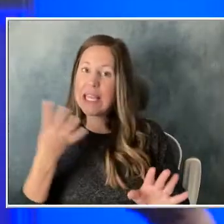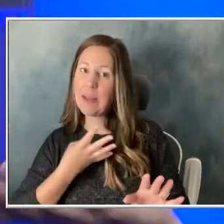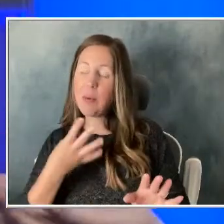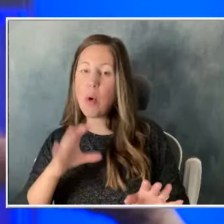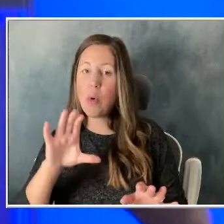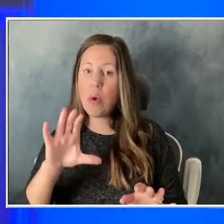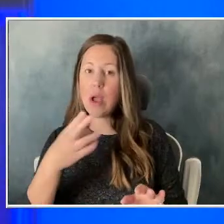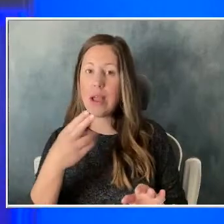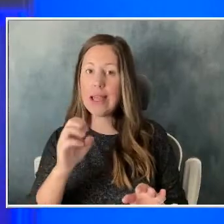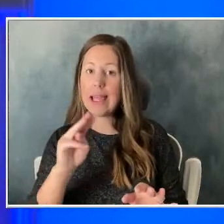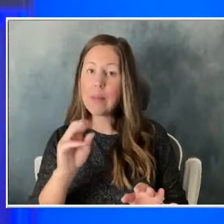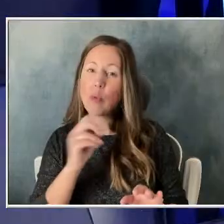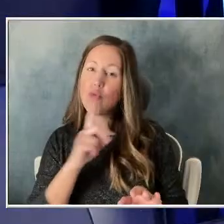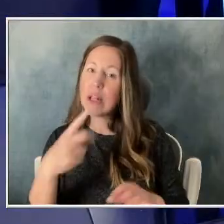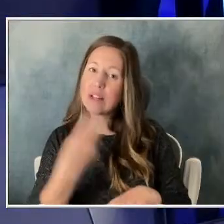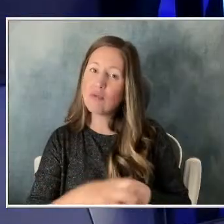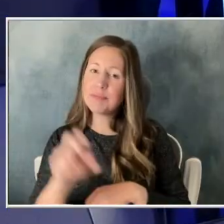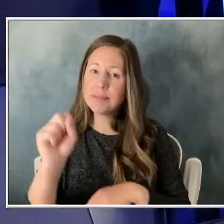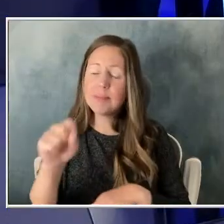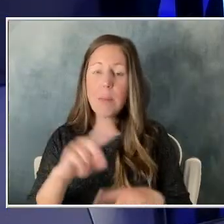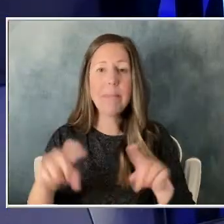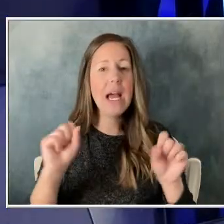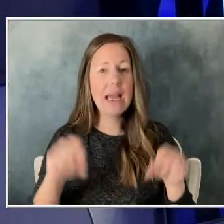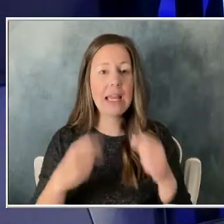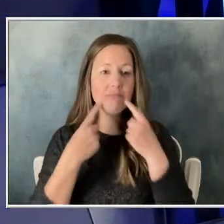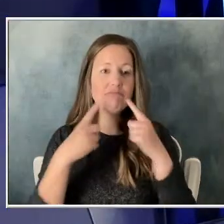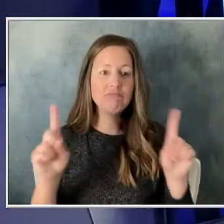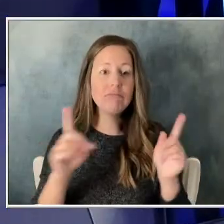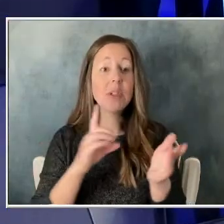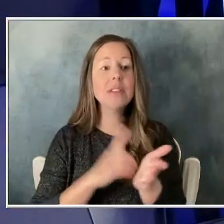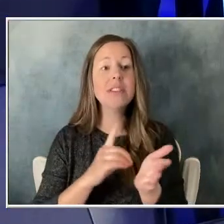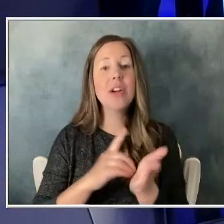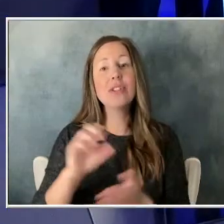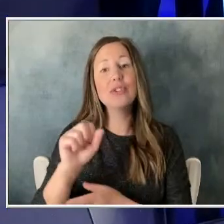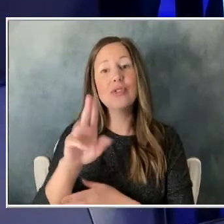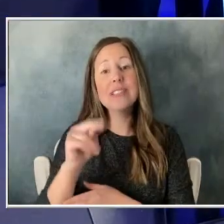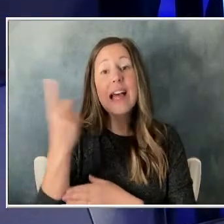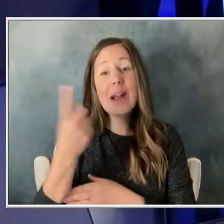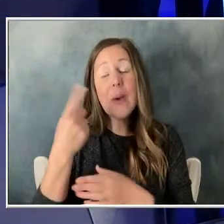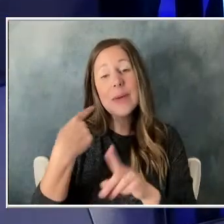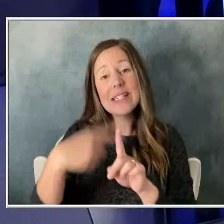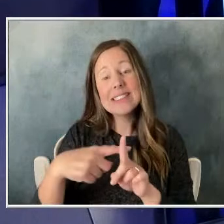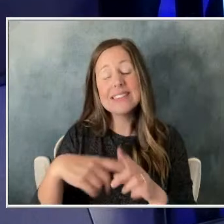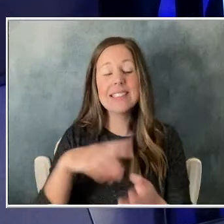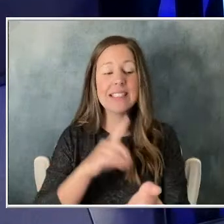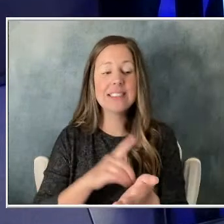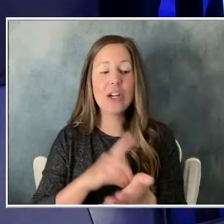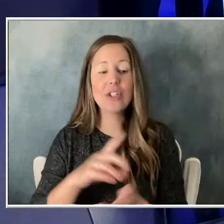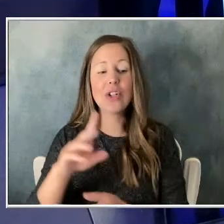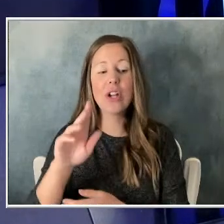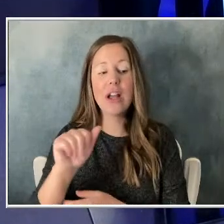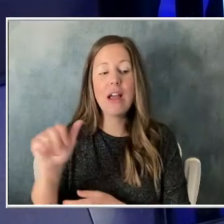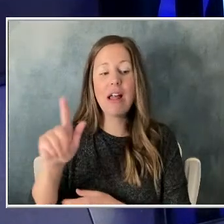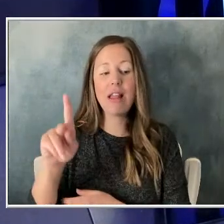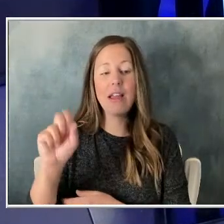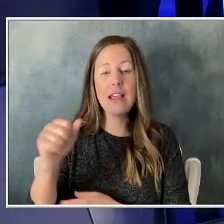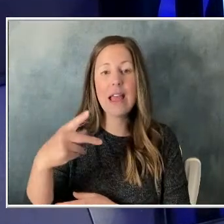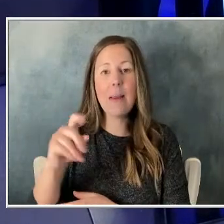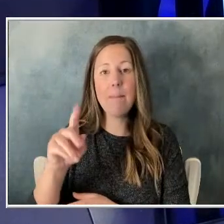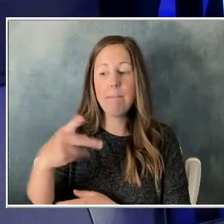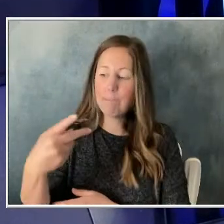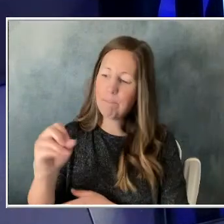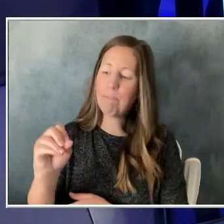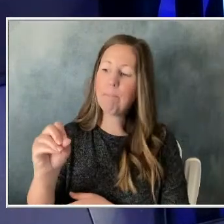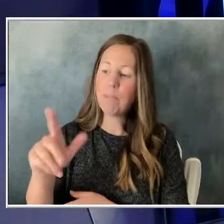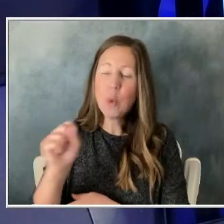done. Dr. San always was optimistic. Dr. Al-Kaspouls gave me the strength I needed in the hardest